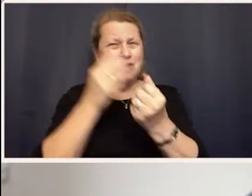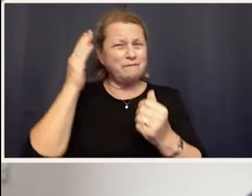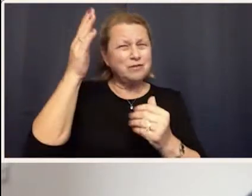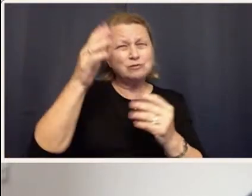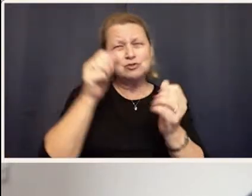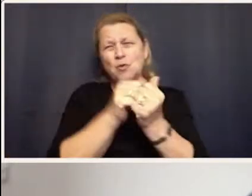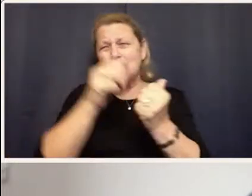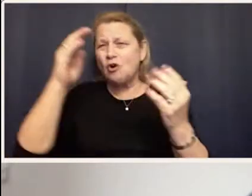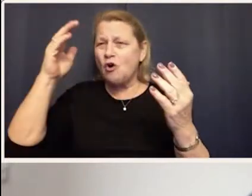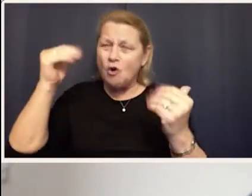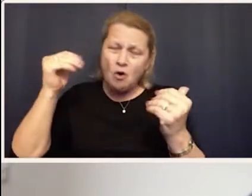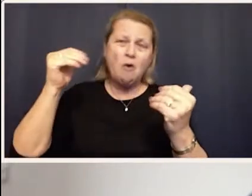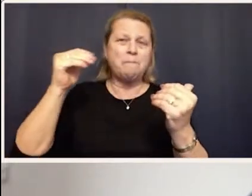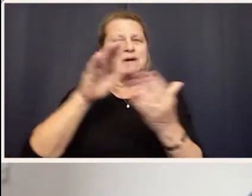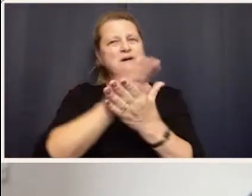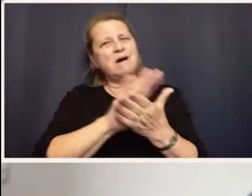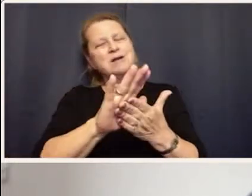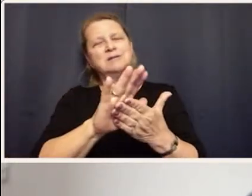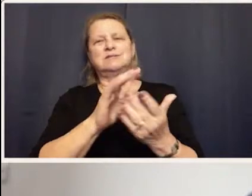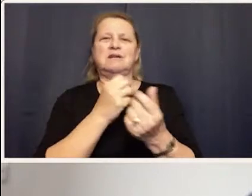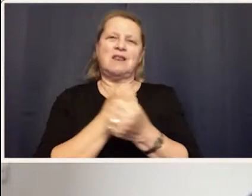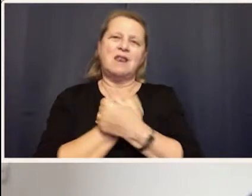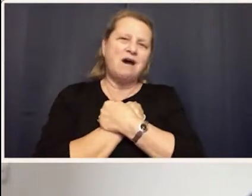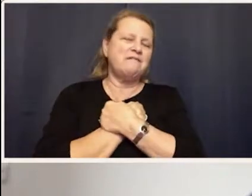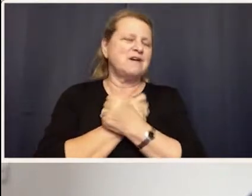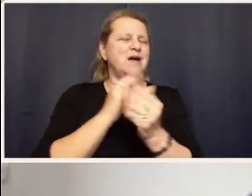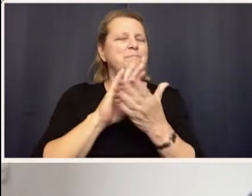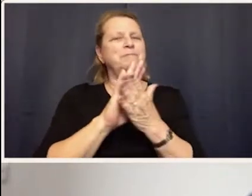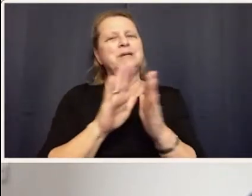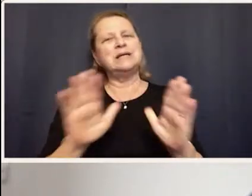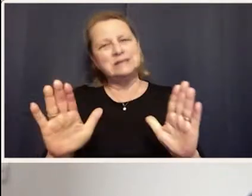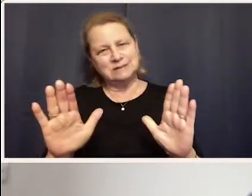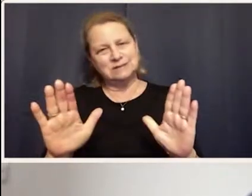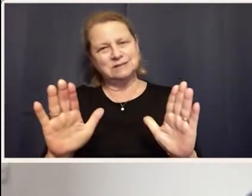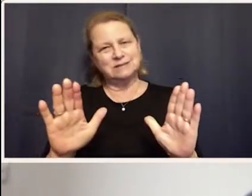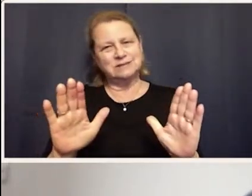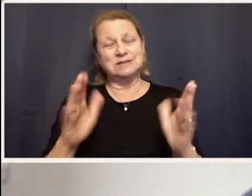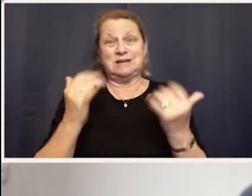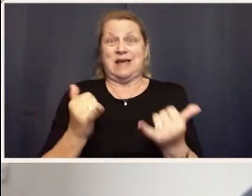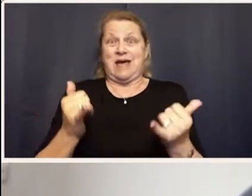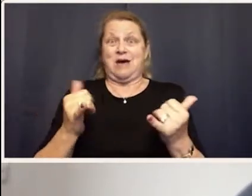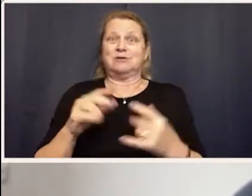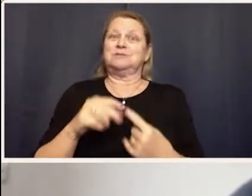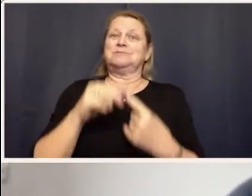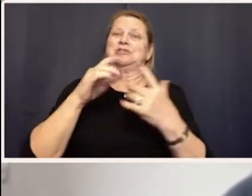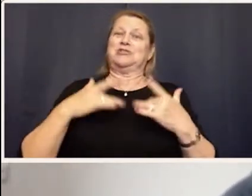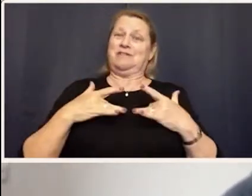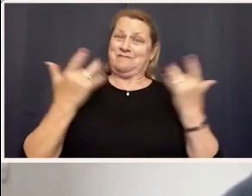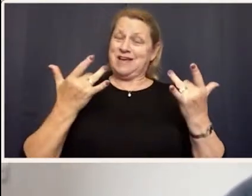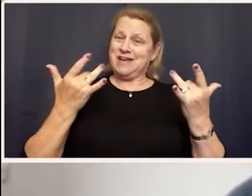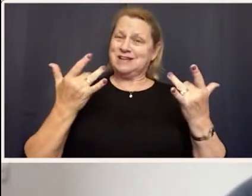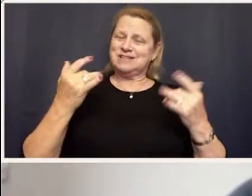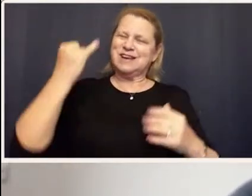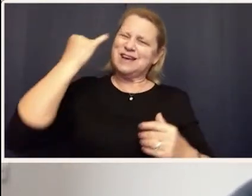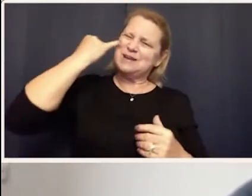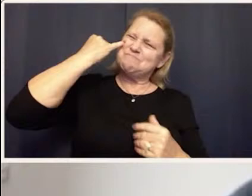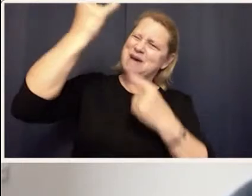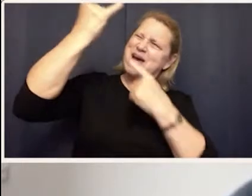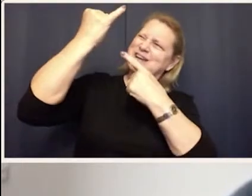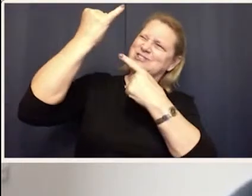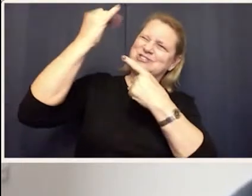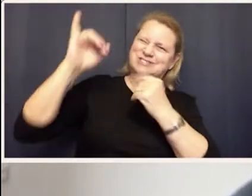supporting a future filled with hope, kindness, love, and peace. On the occasion of this special event,